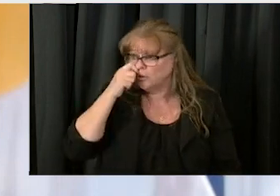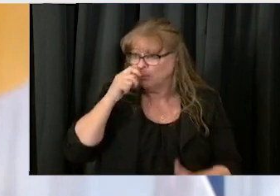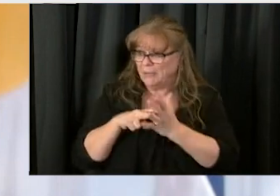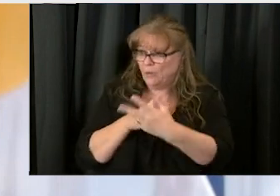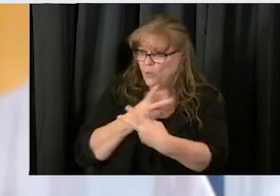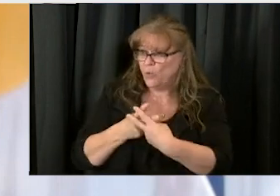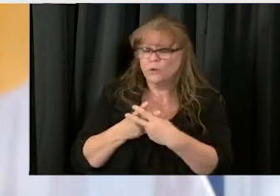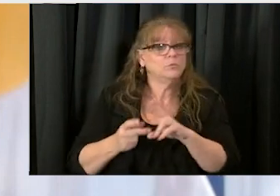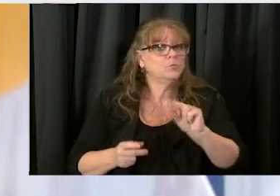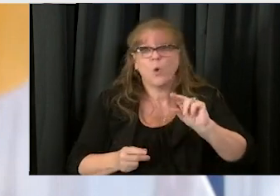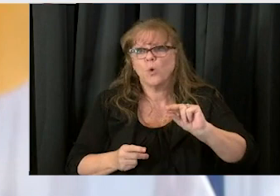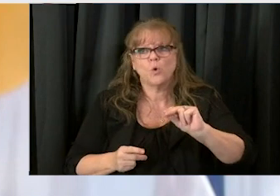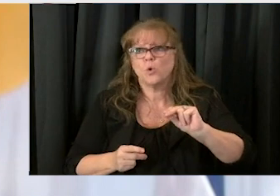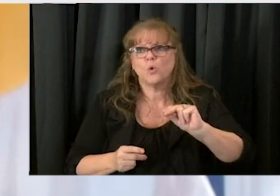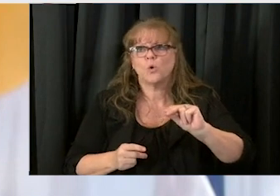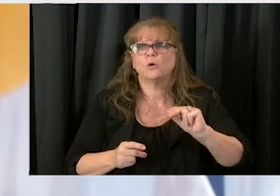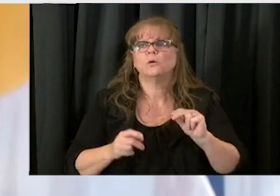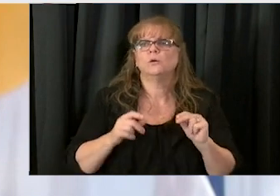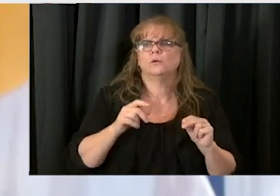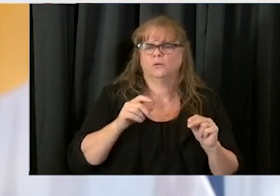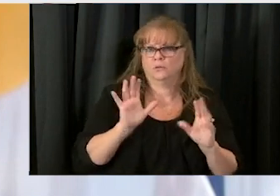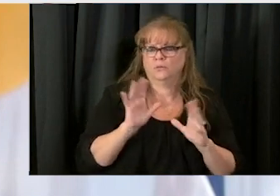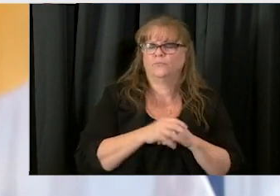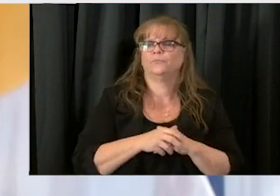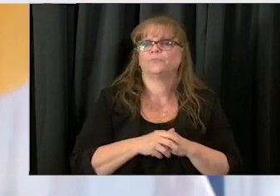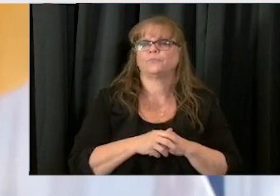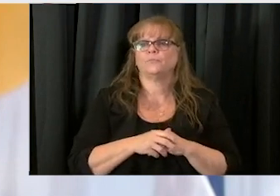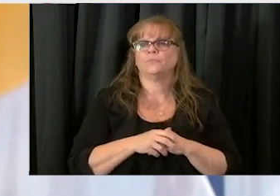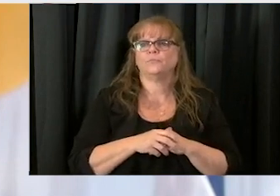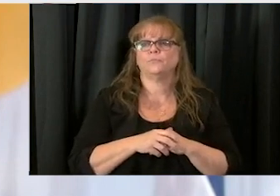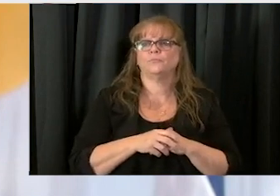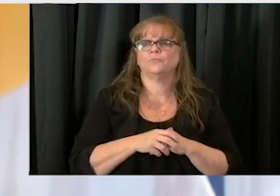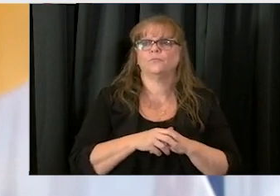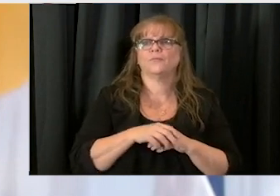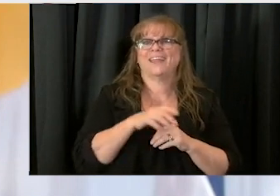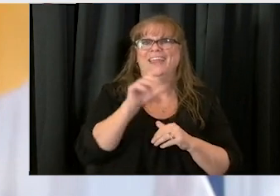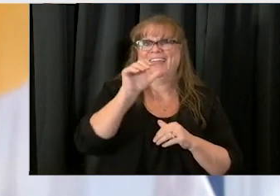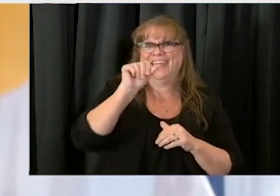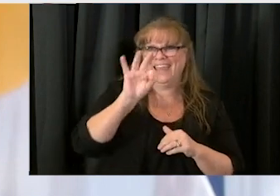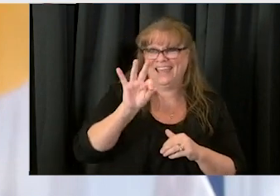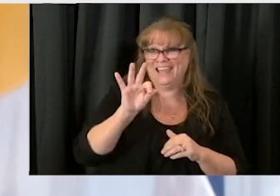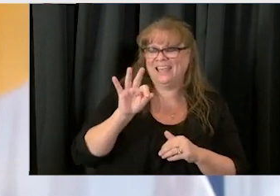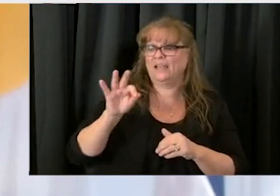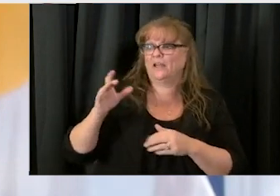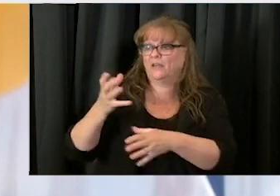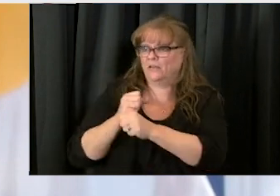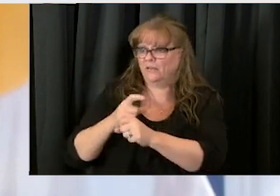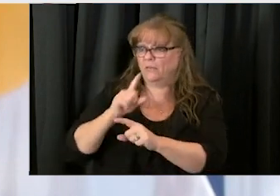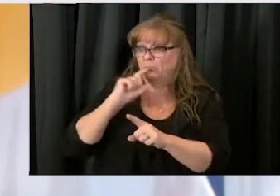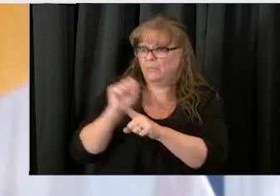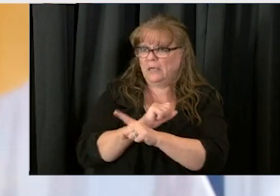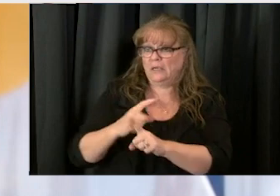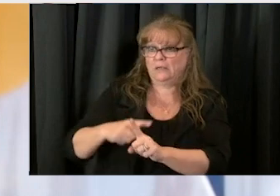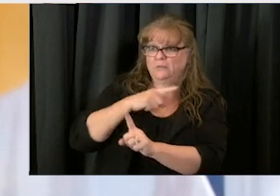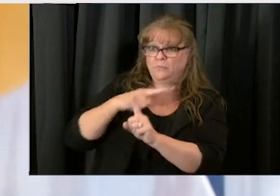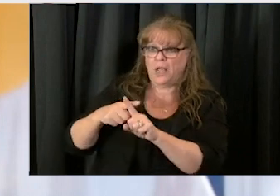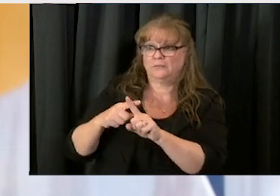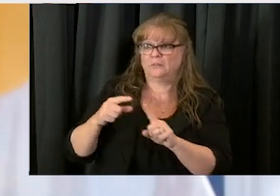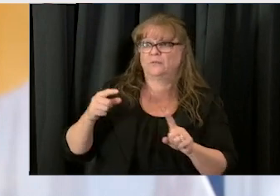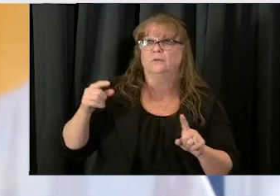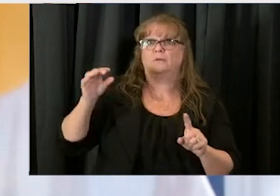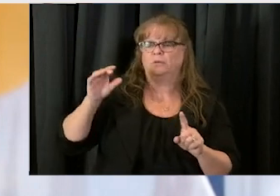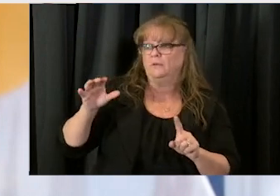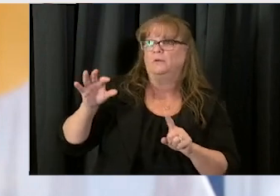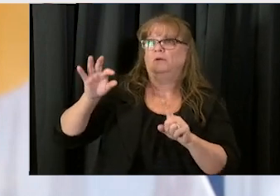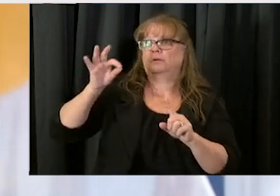when it's positive on the surge of contact tracing, but there's also a benefit when it's negative in that delay of several days